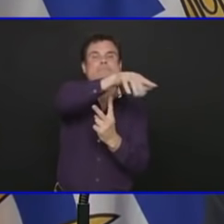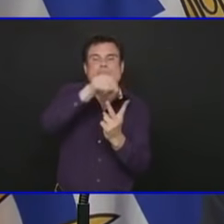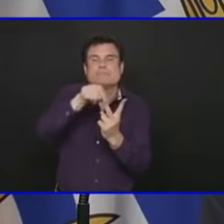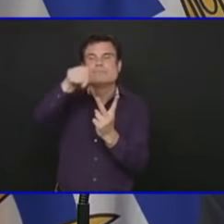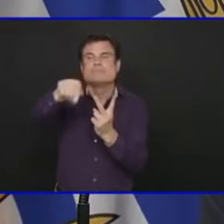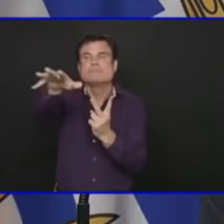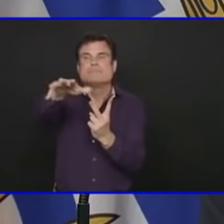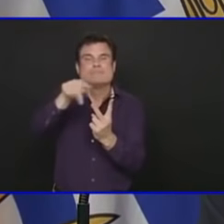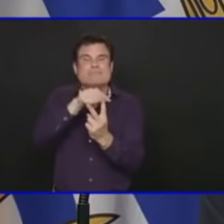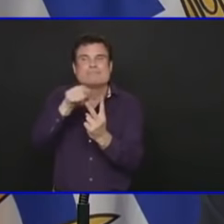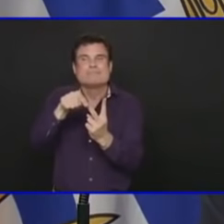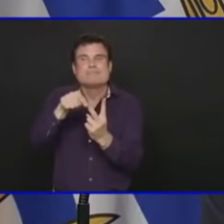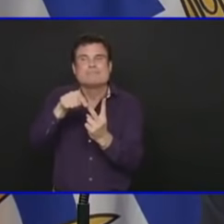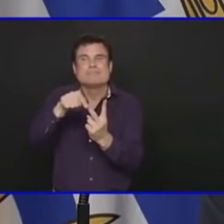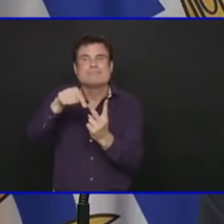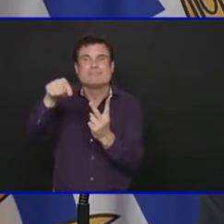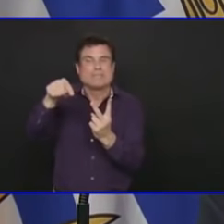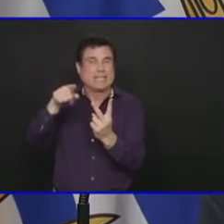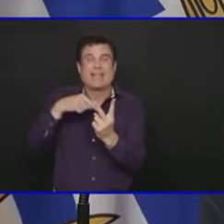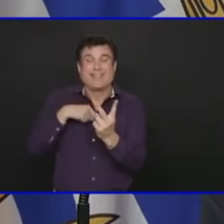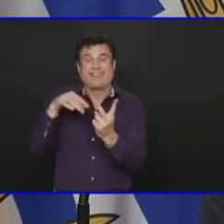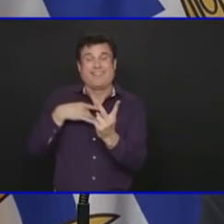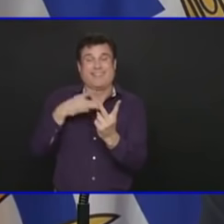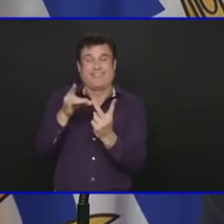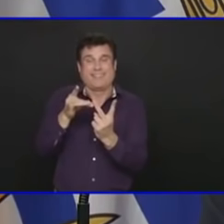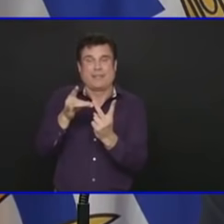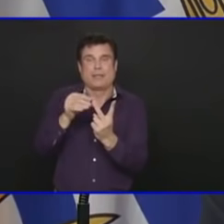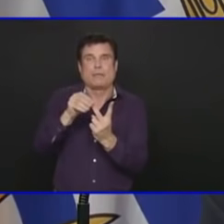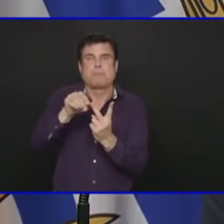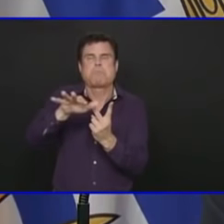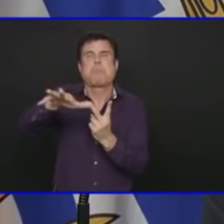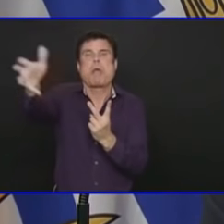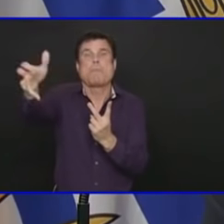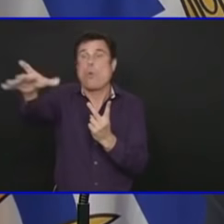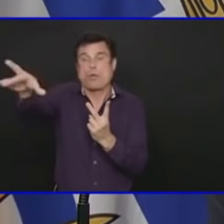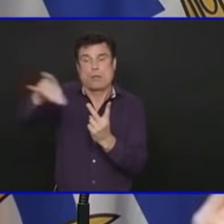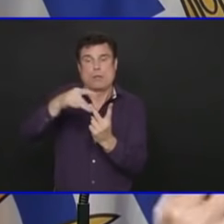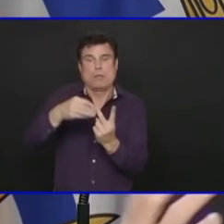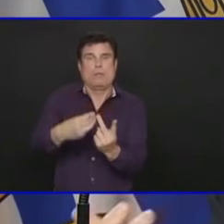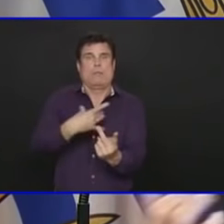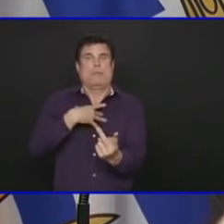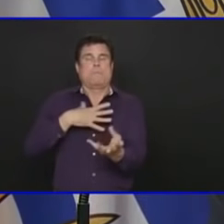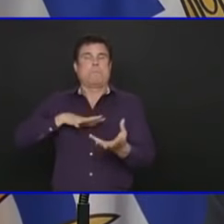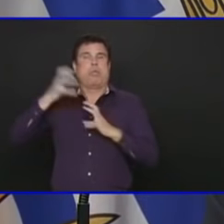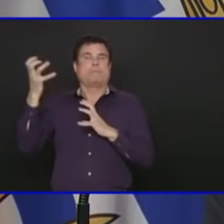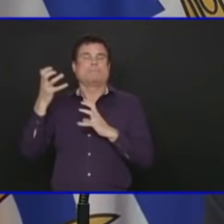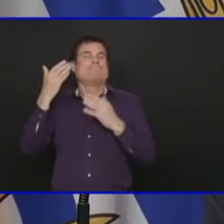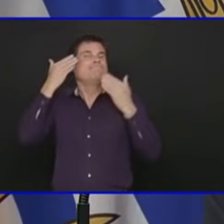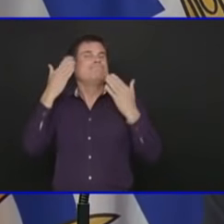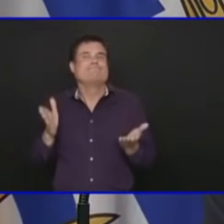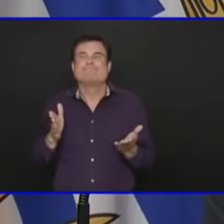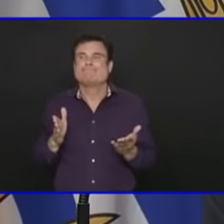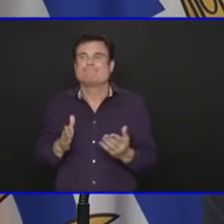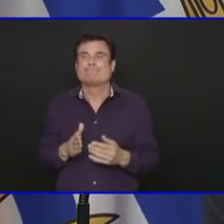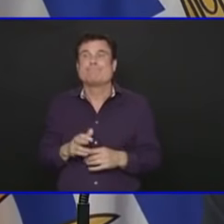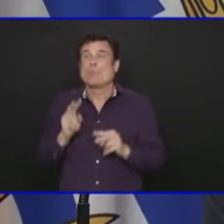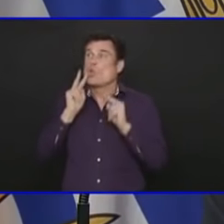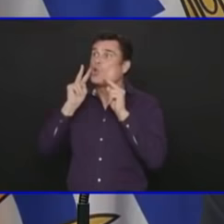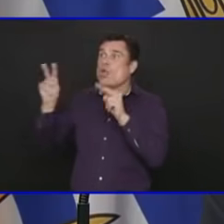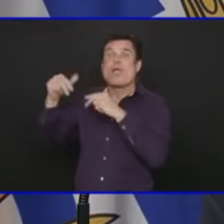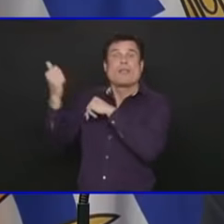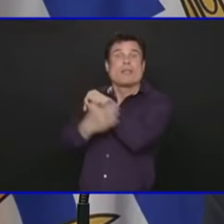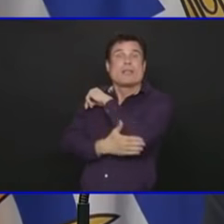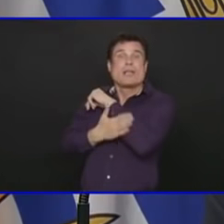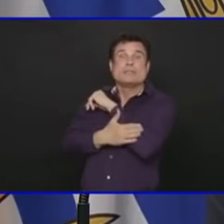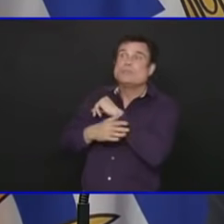linked to somebody who was not that ill, who attended a funeral. We've had incidences where a variety of